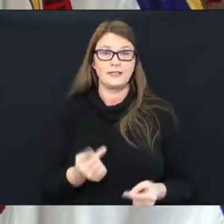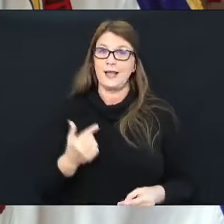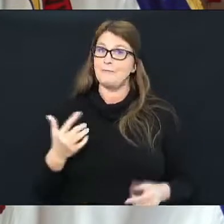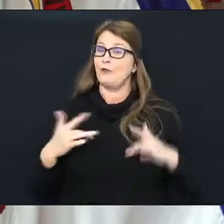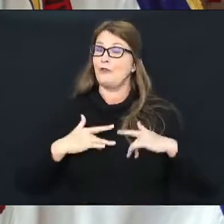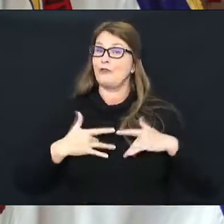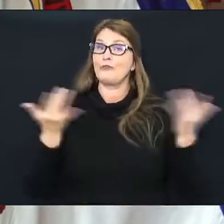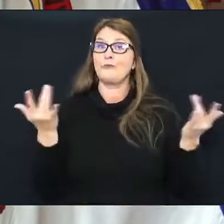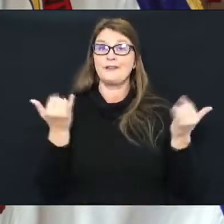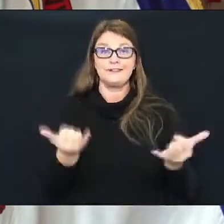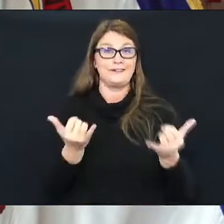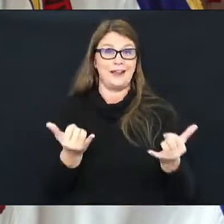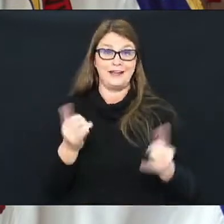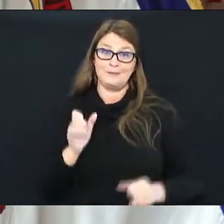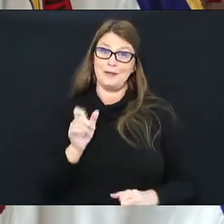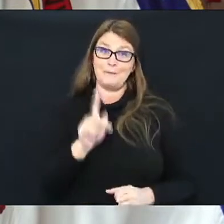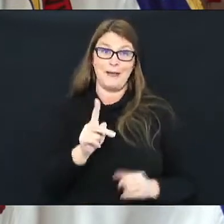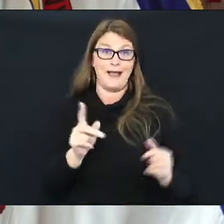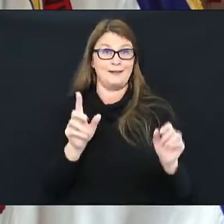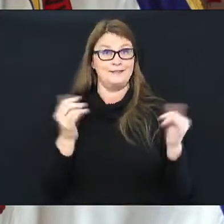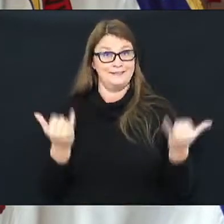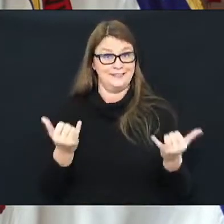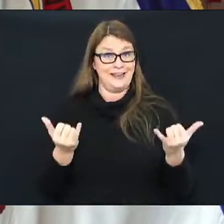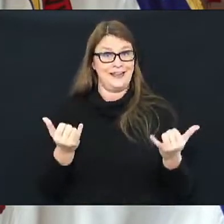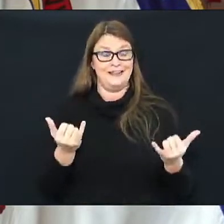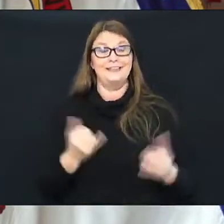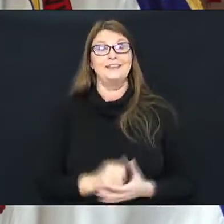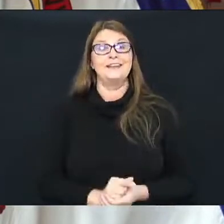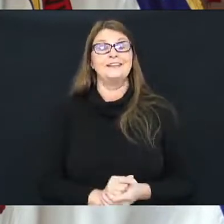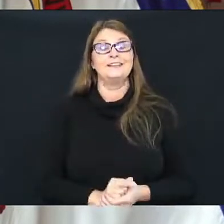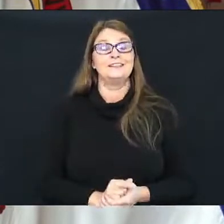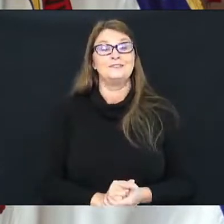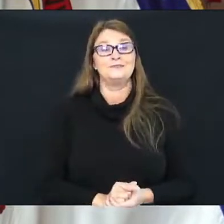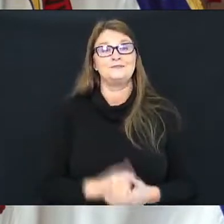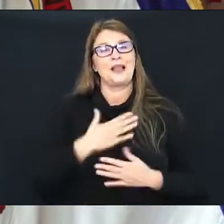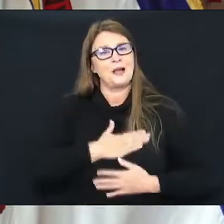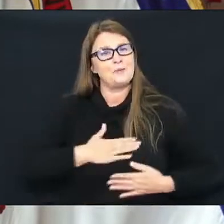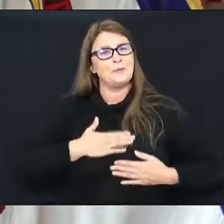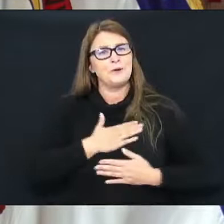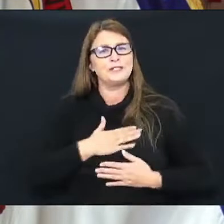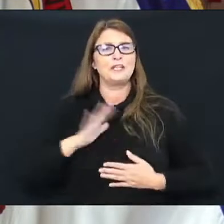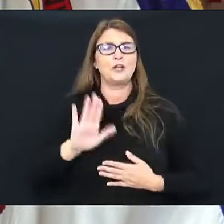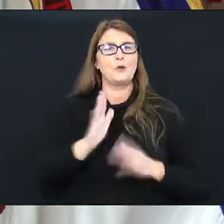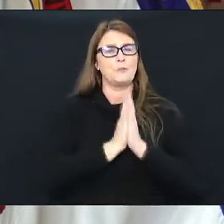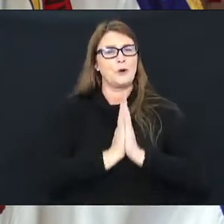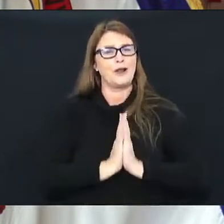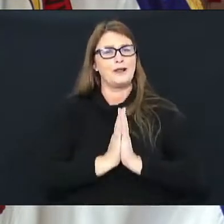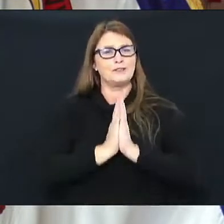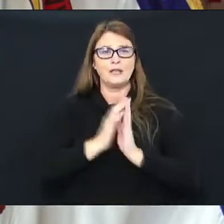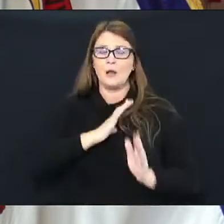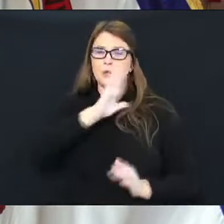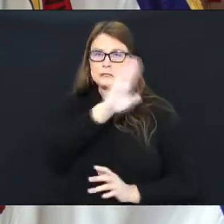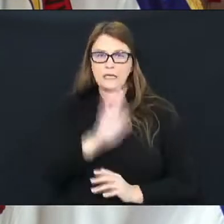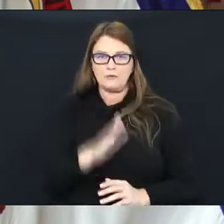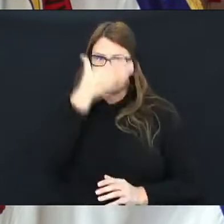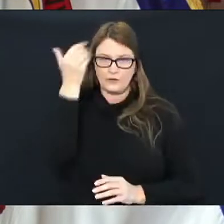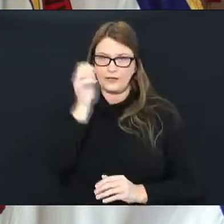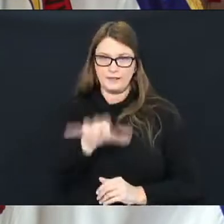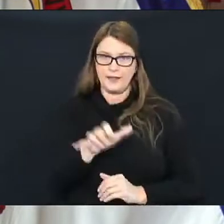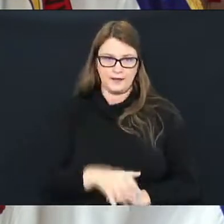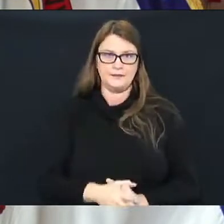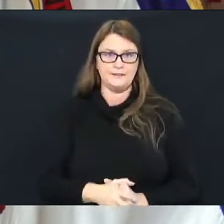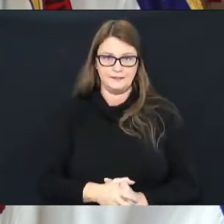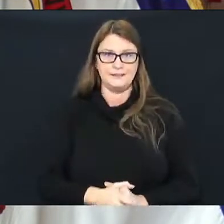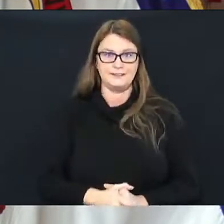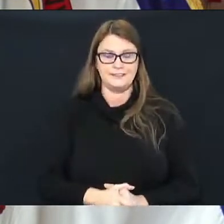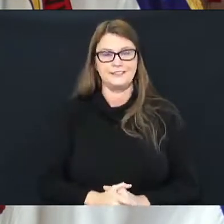death to be back with you, and more than anything, I appreciate your prayers. I will never forget them, and I appreciate